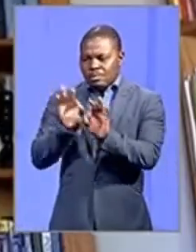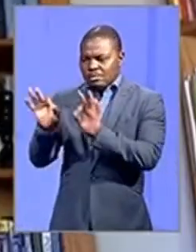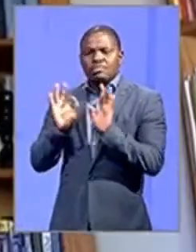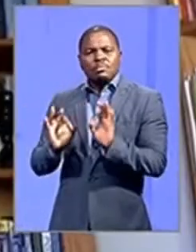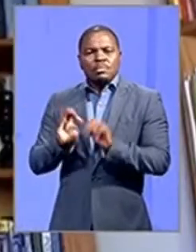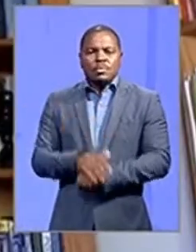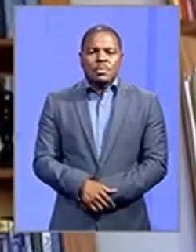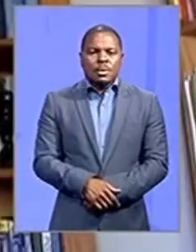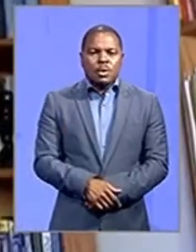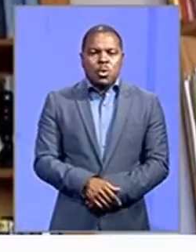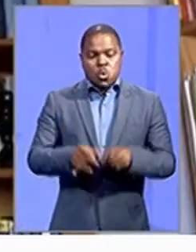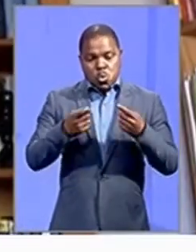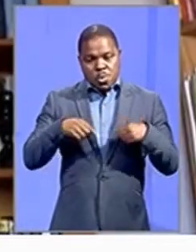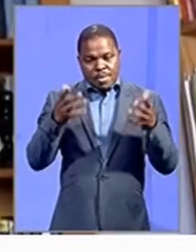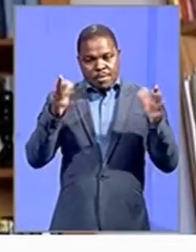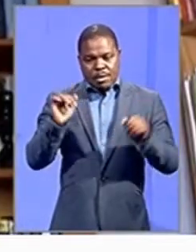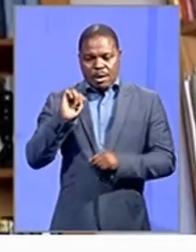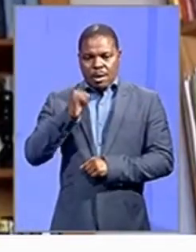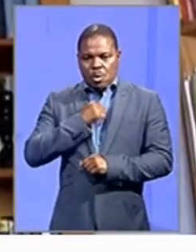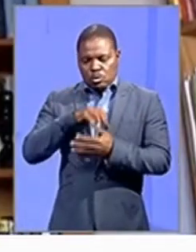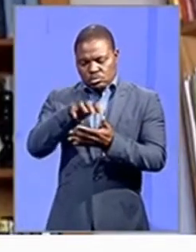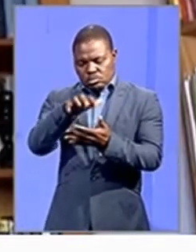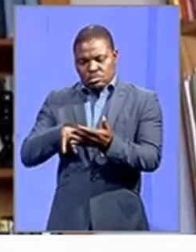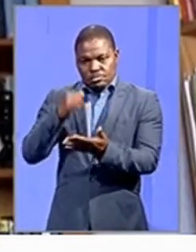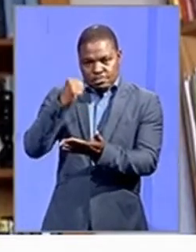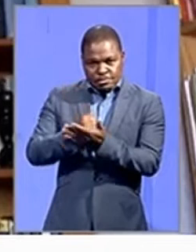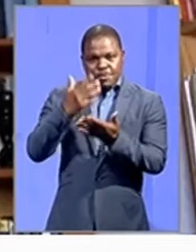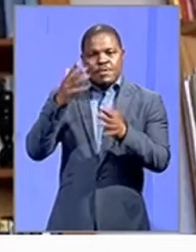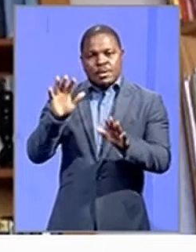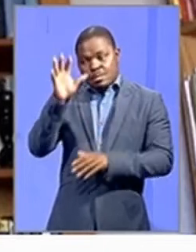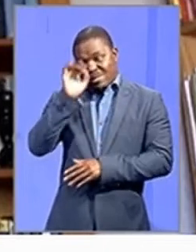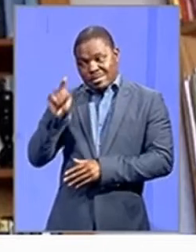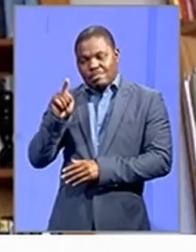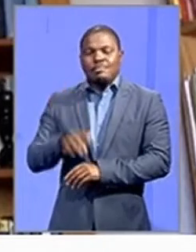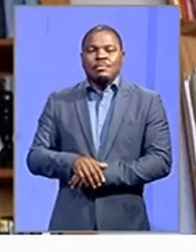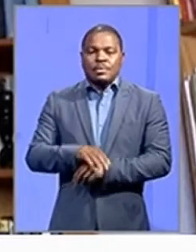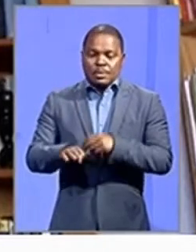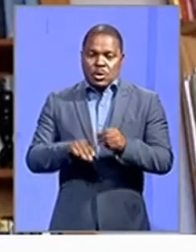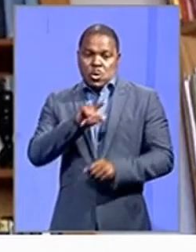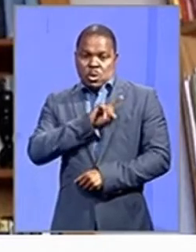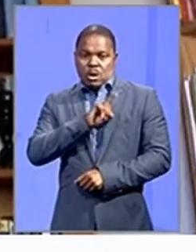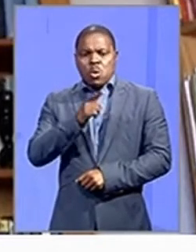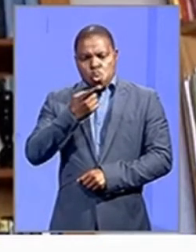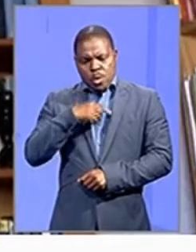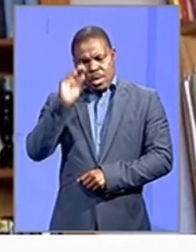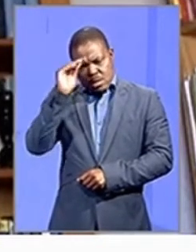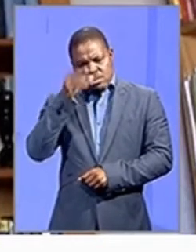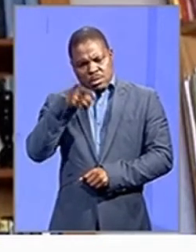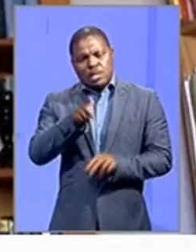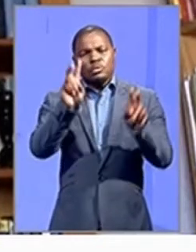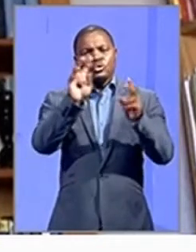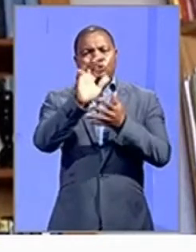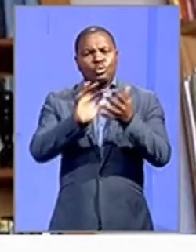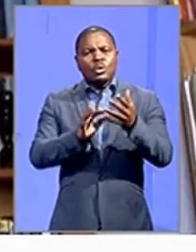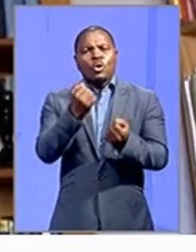have developed our affidavits in view of the fact that we are an interested party, and